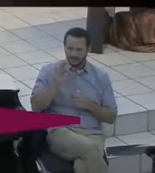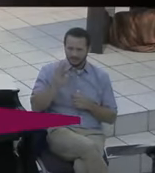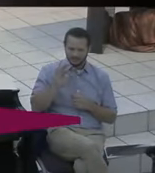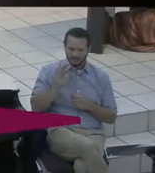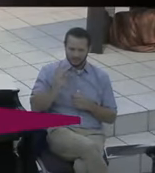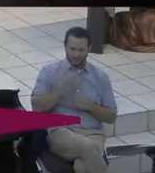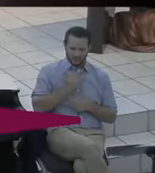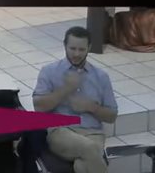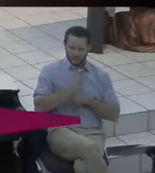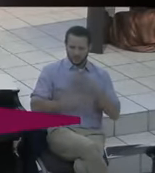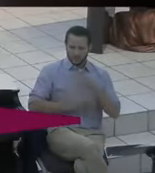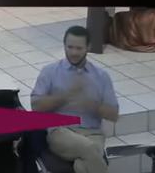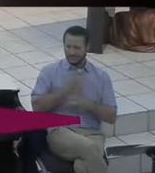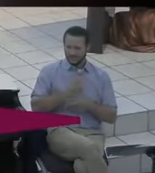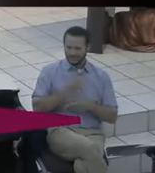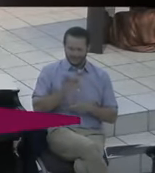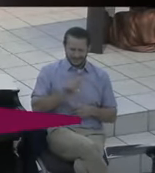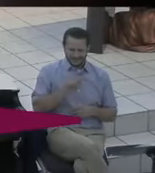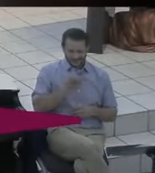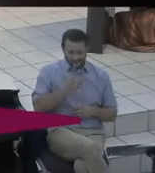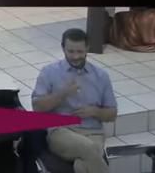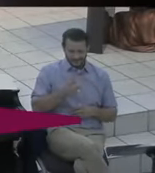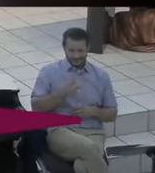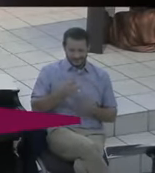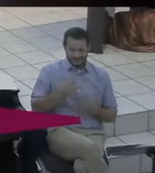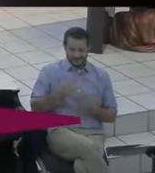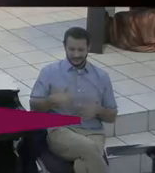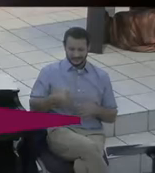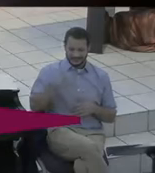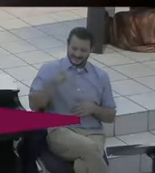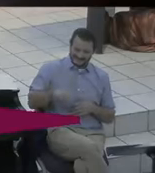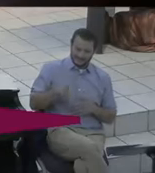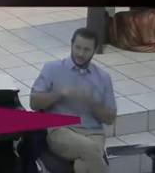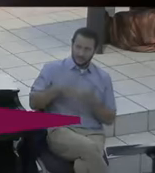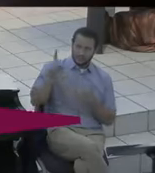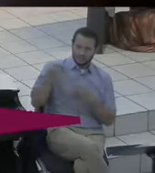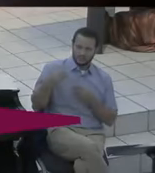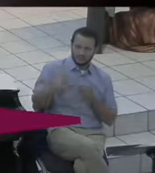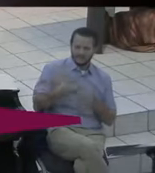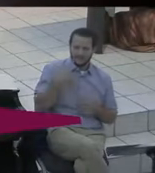world that so desperately needs what you provide through us.